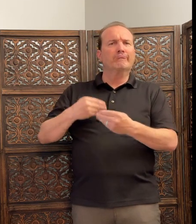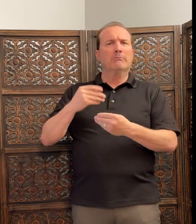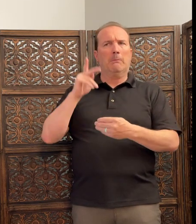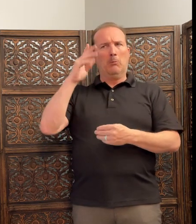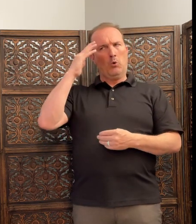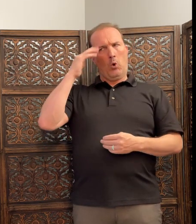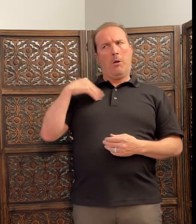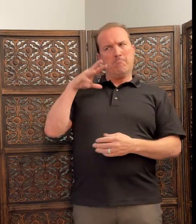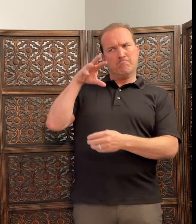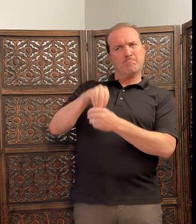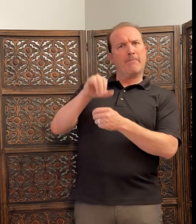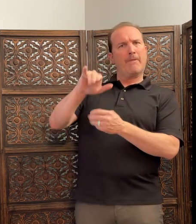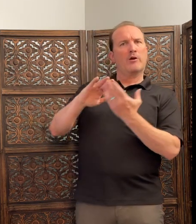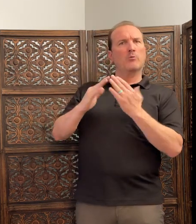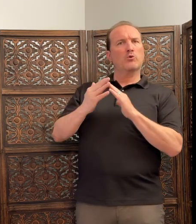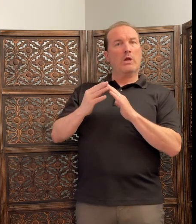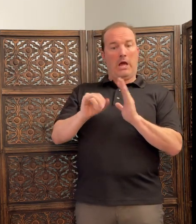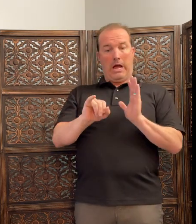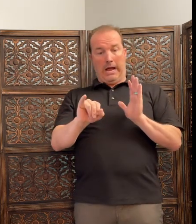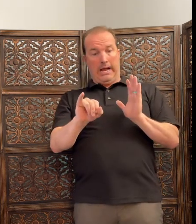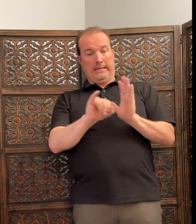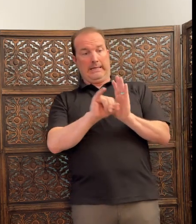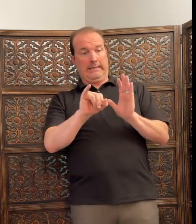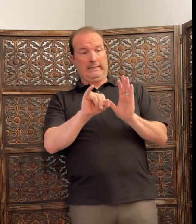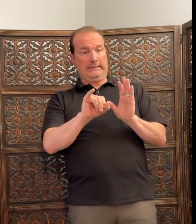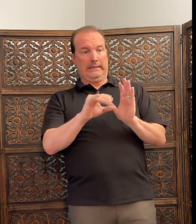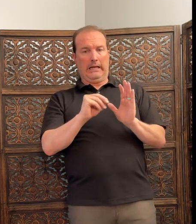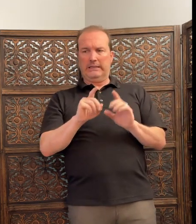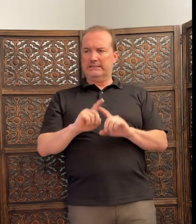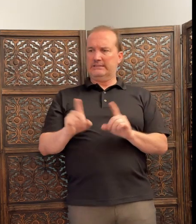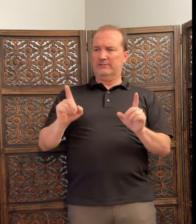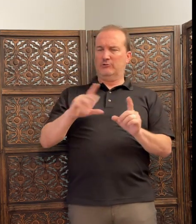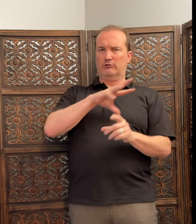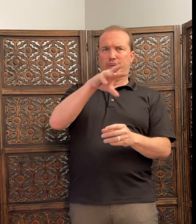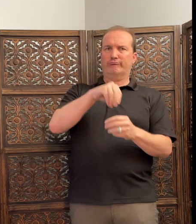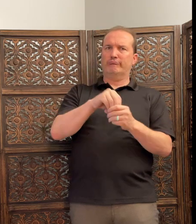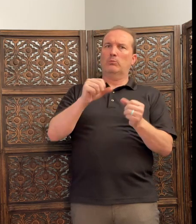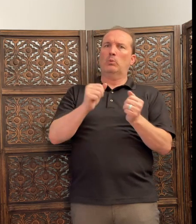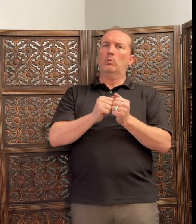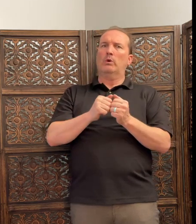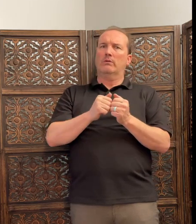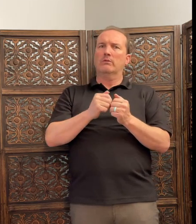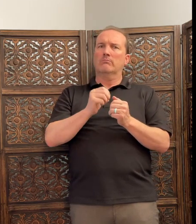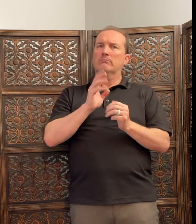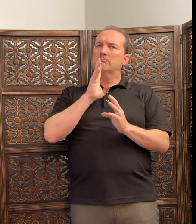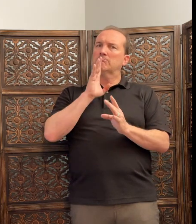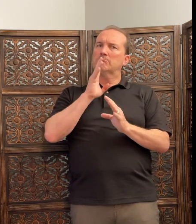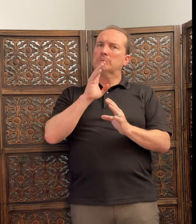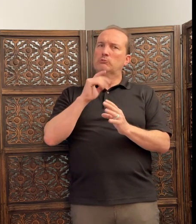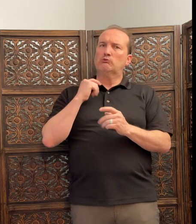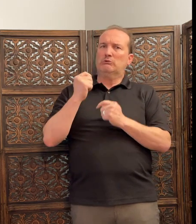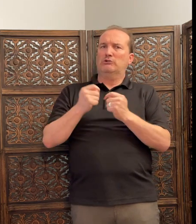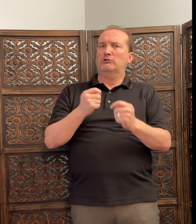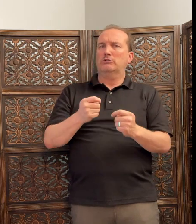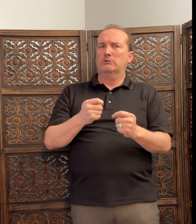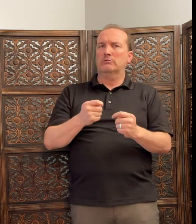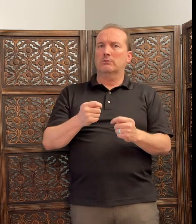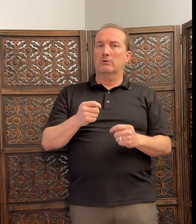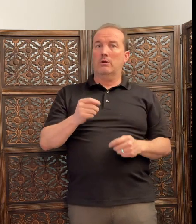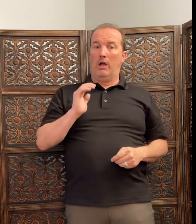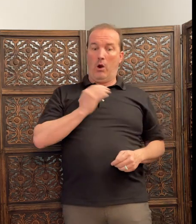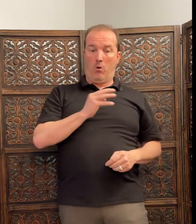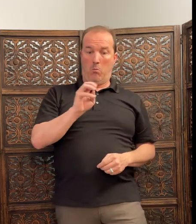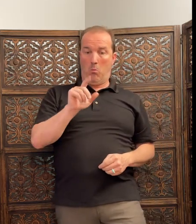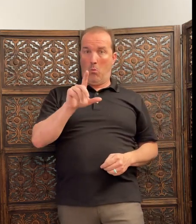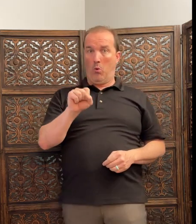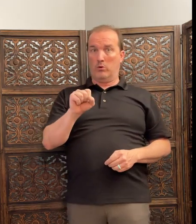know themselves as part of a community. Identity and difference are wrapped up in oral traditions, such that orality can actually